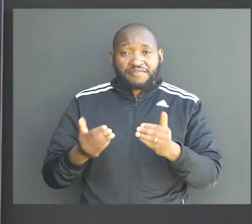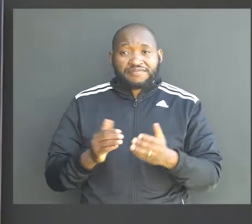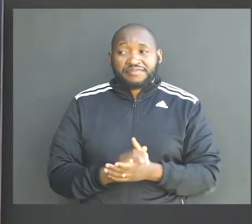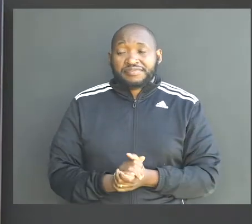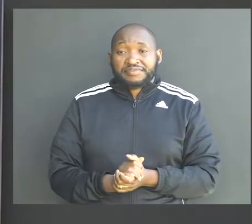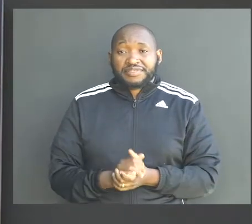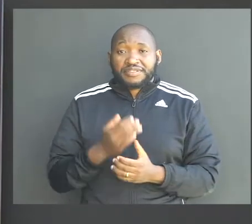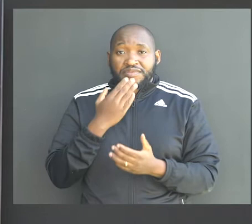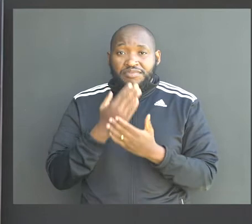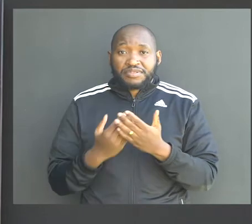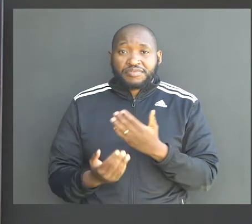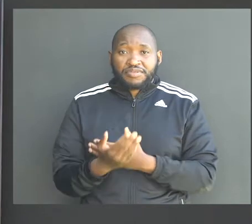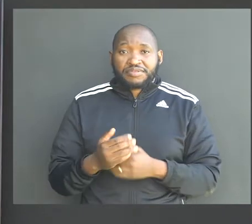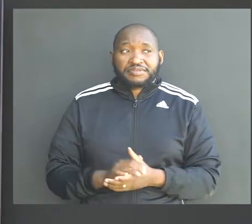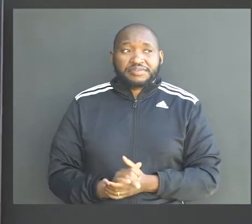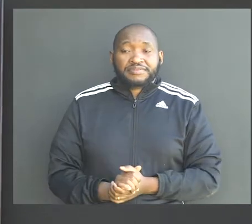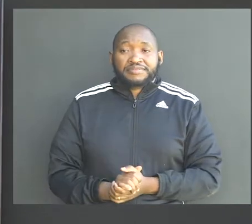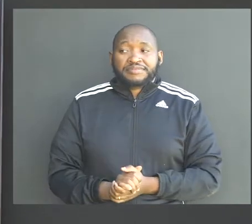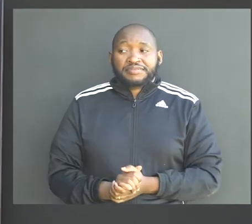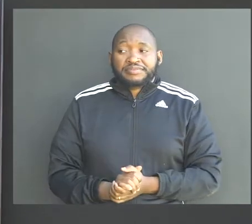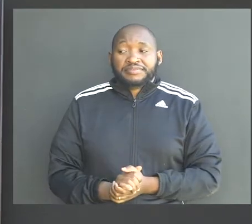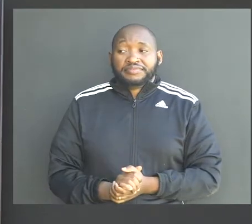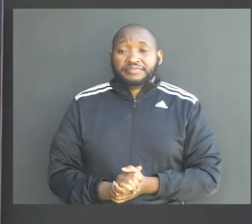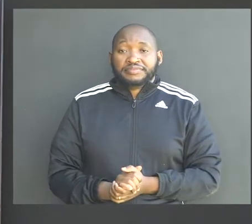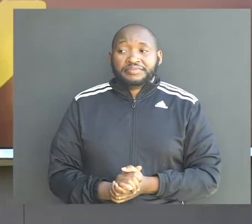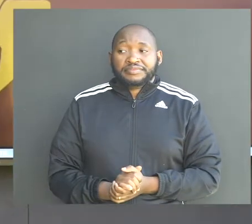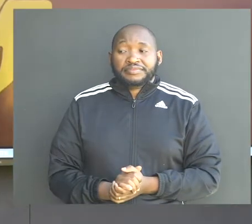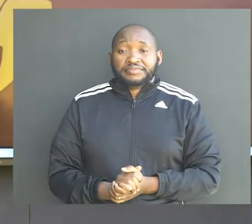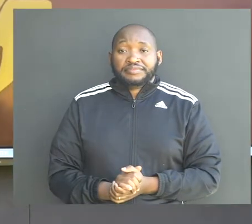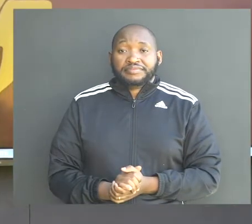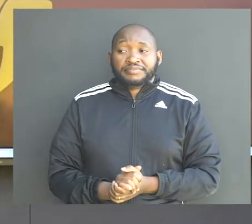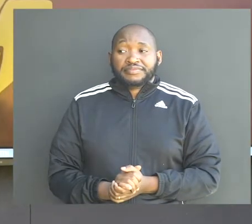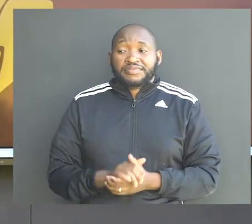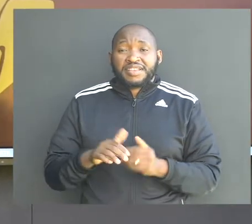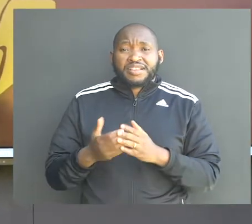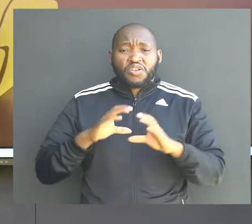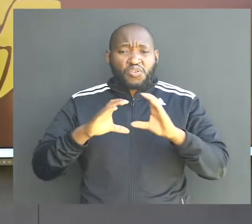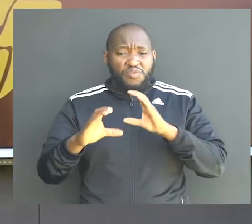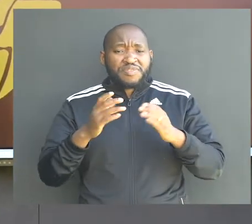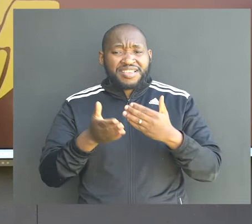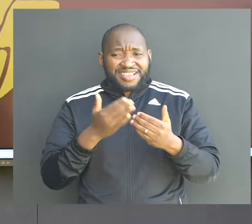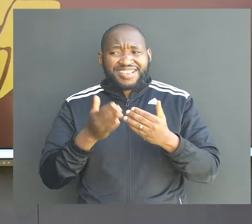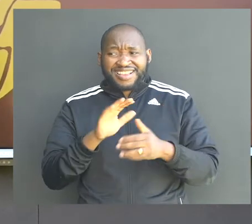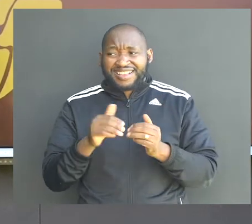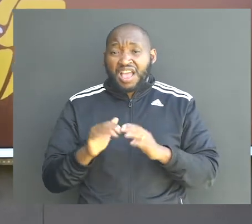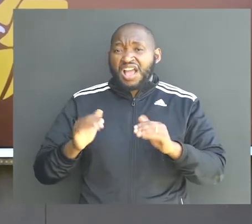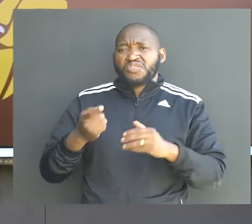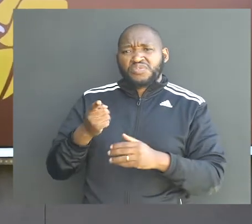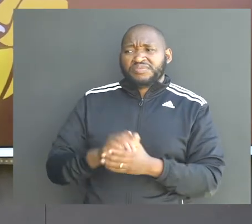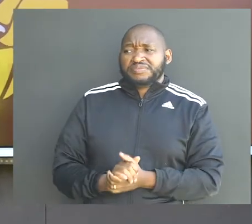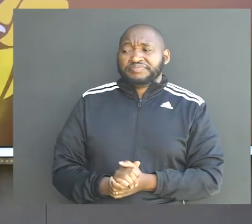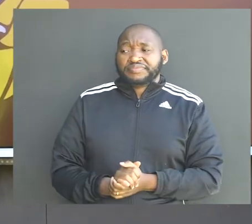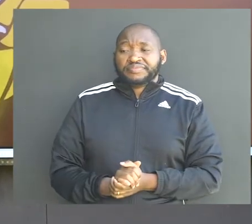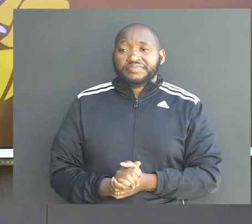you say good morning. Good morning. Yeah, so you said good morning, right? Then a typical conversation, maybe someone would say,